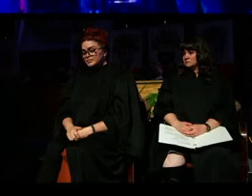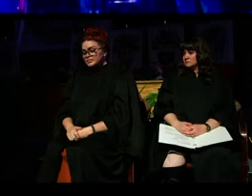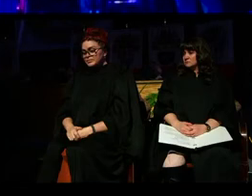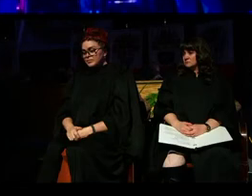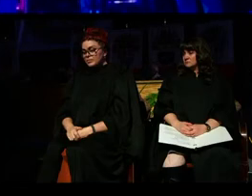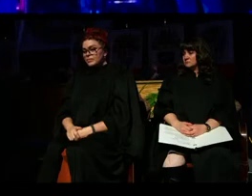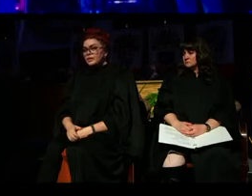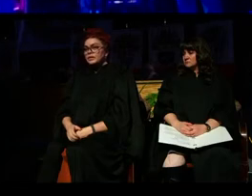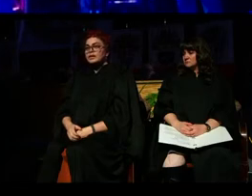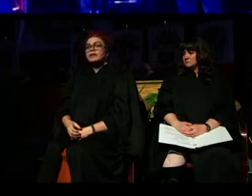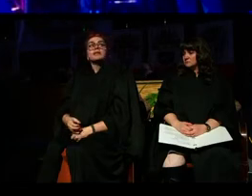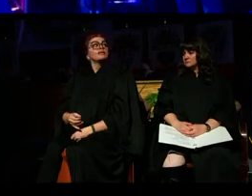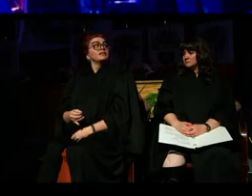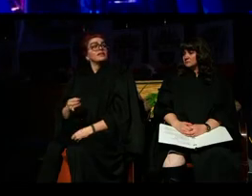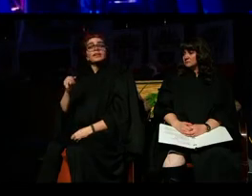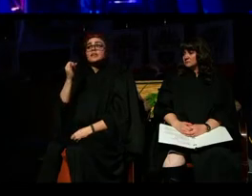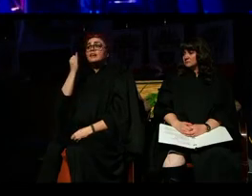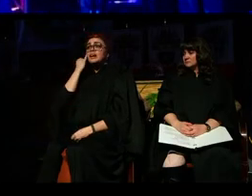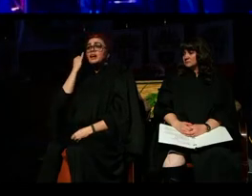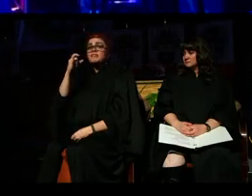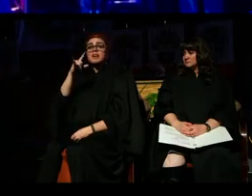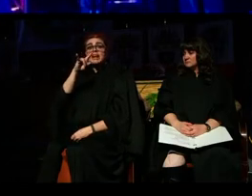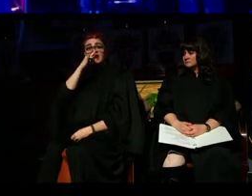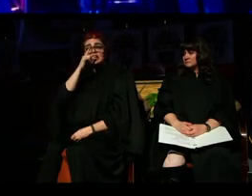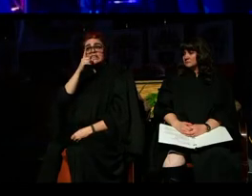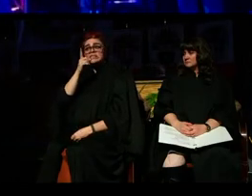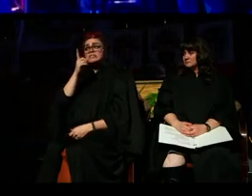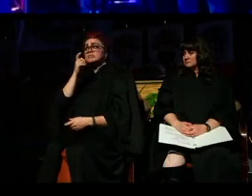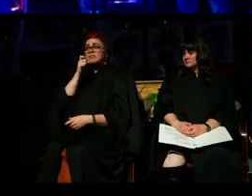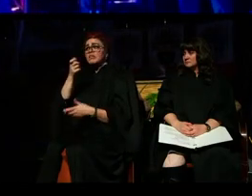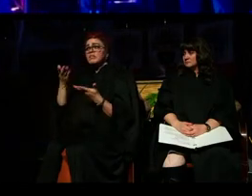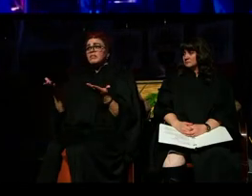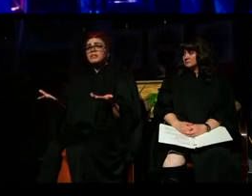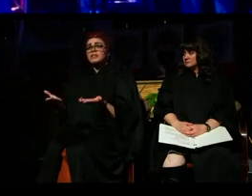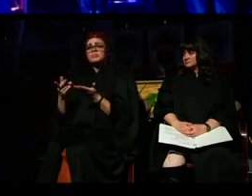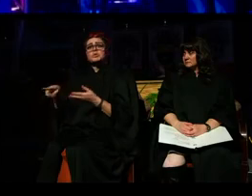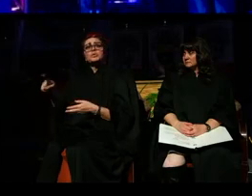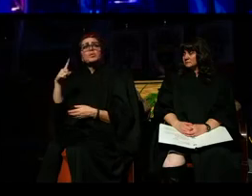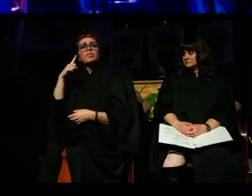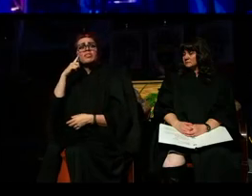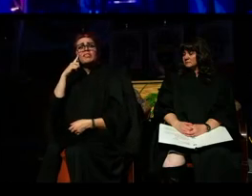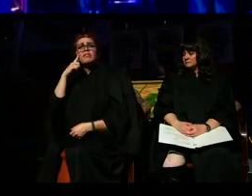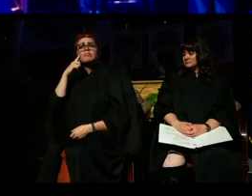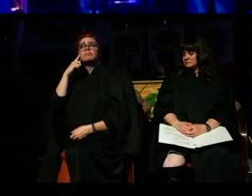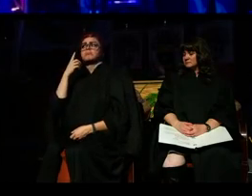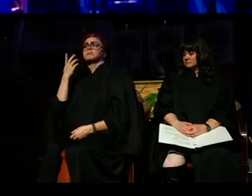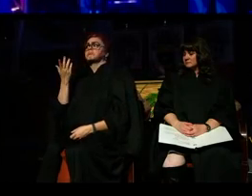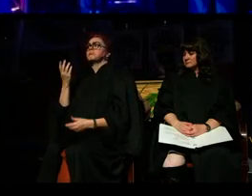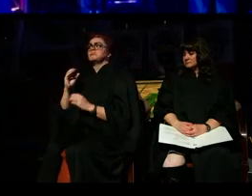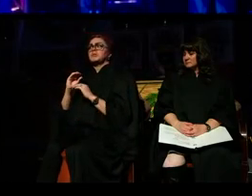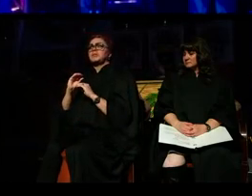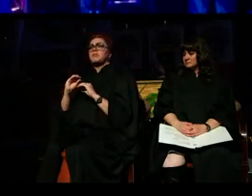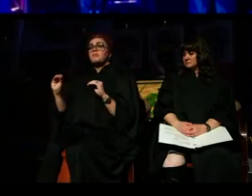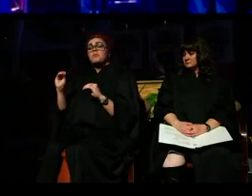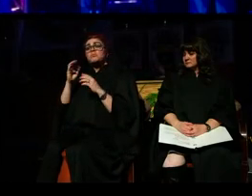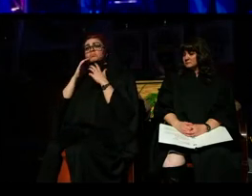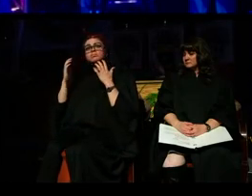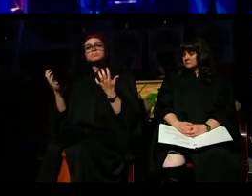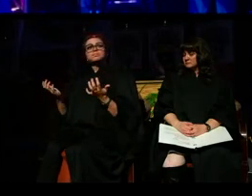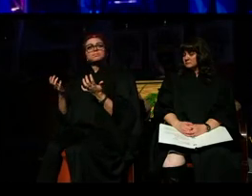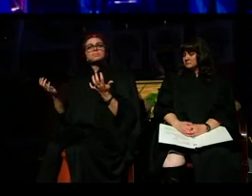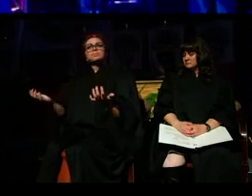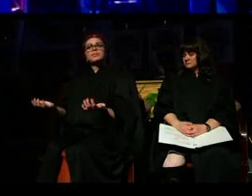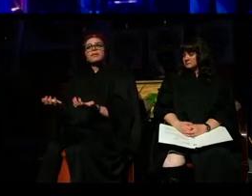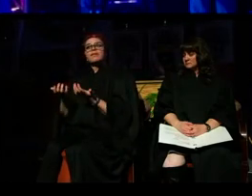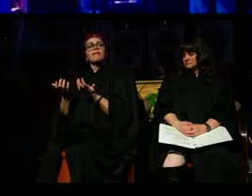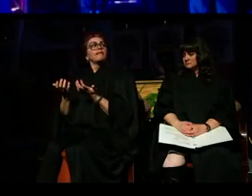If it weren't for kids, have you ever thought there wouldn't be no Santa Claus? Or